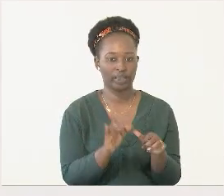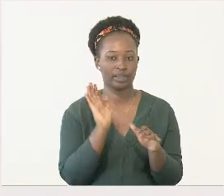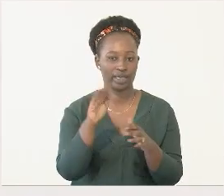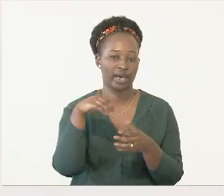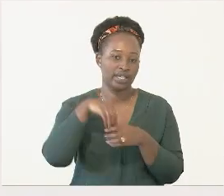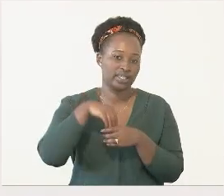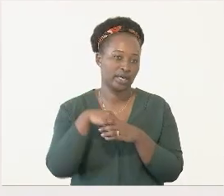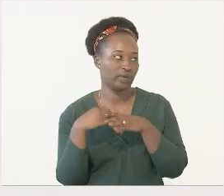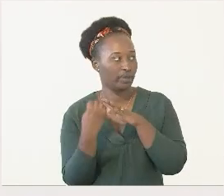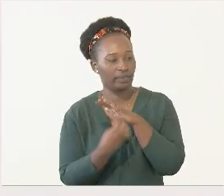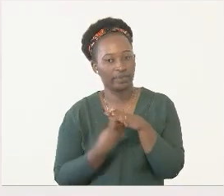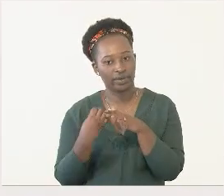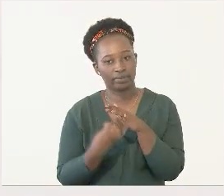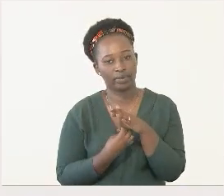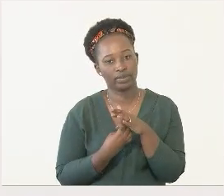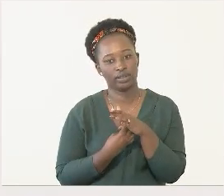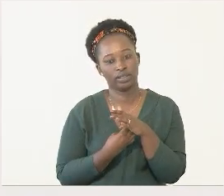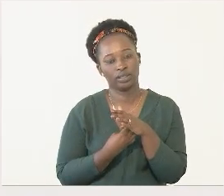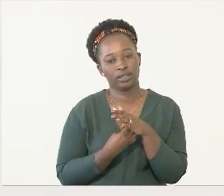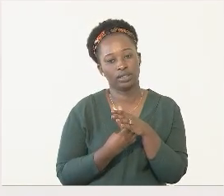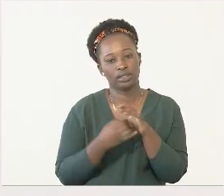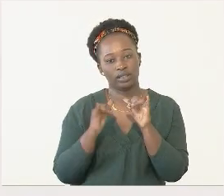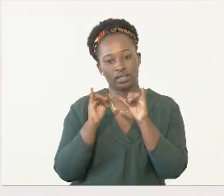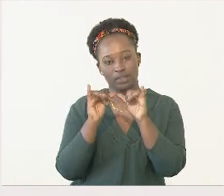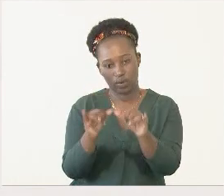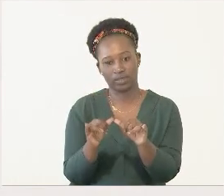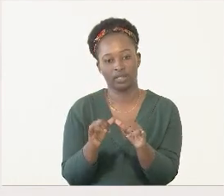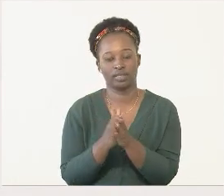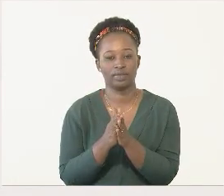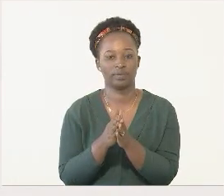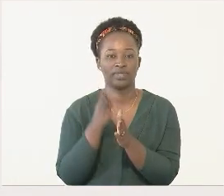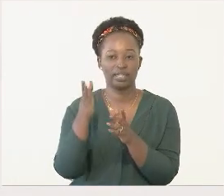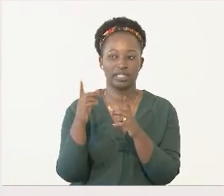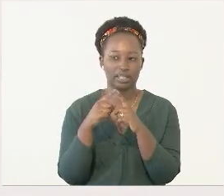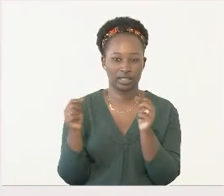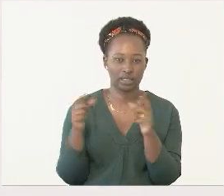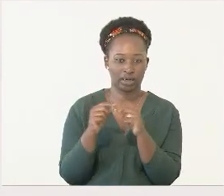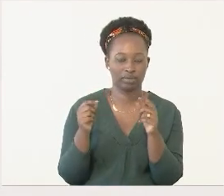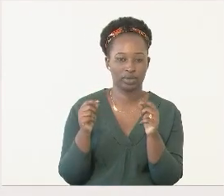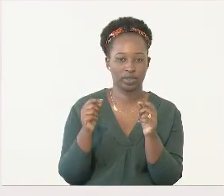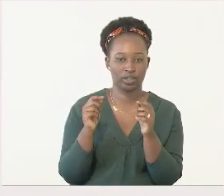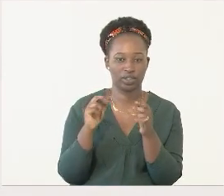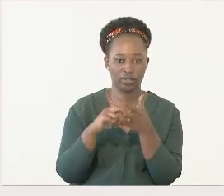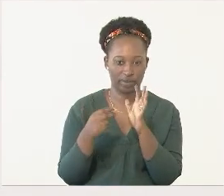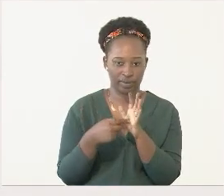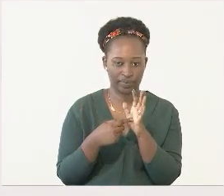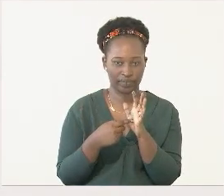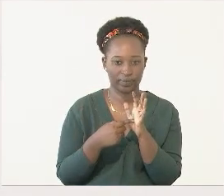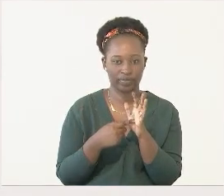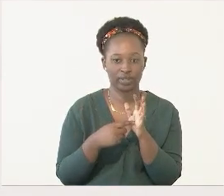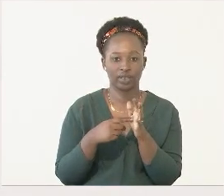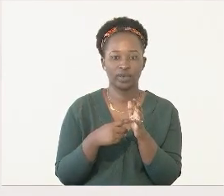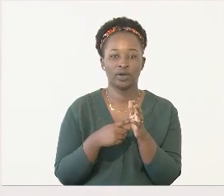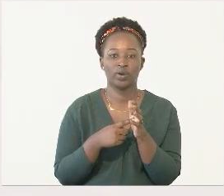their internal environment at a certain constant. This statement refers ... We have A refers